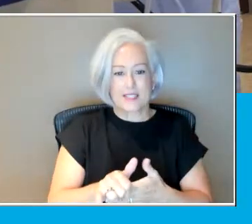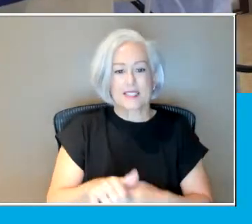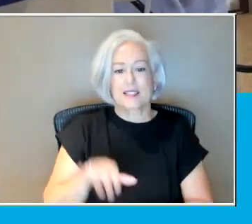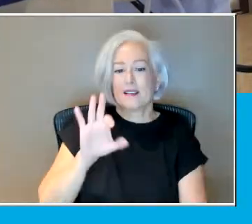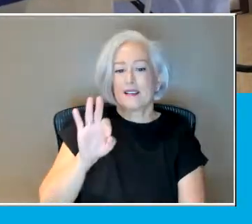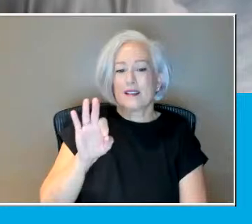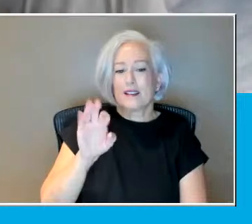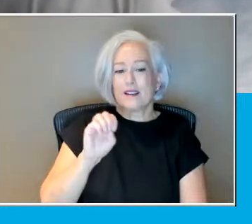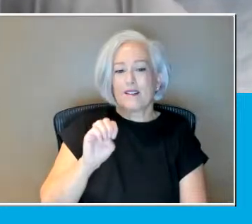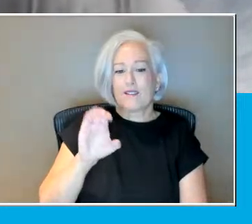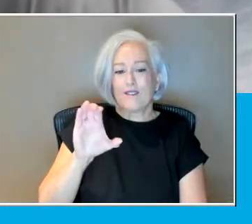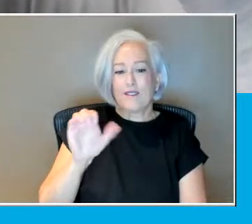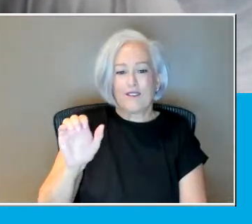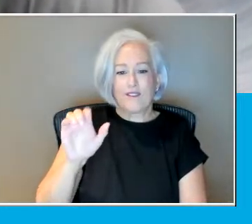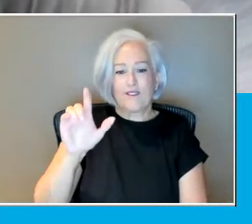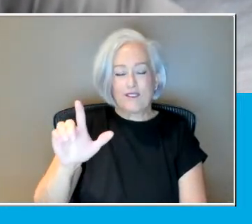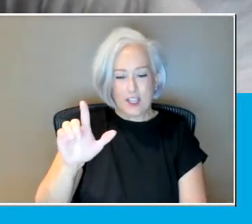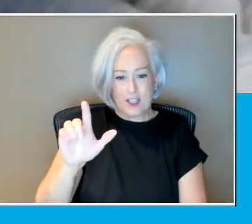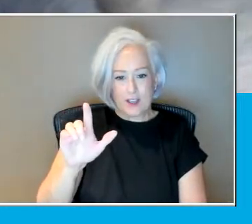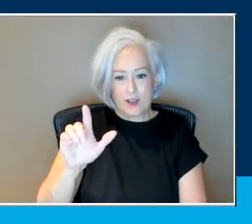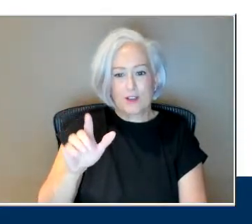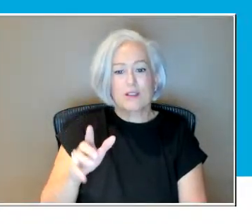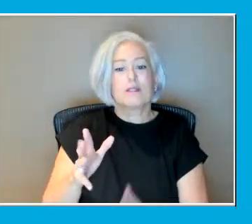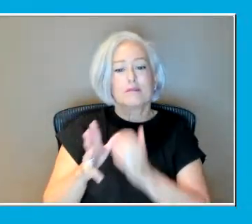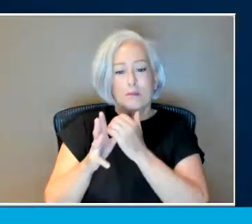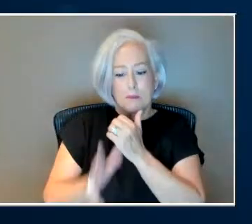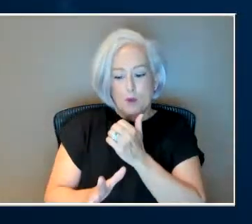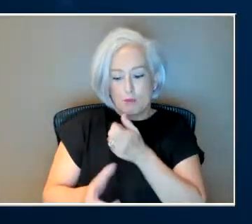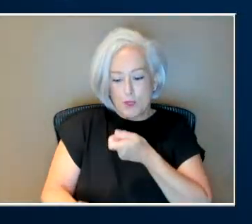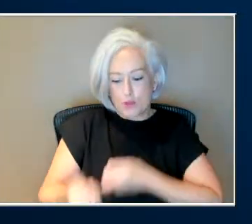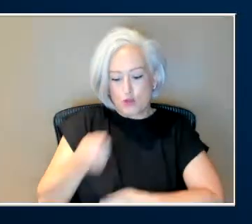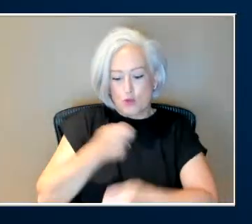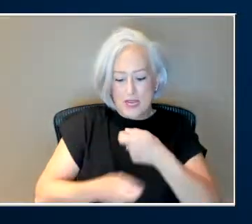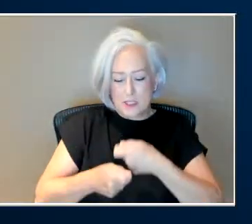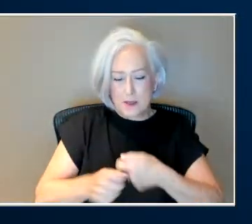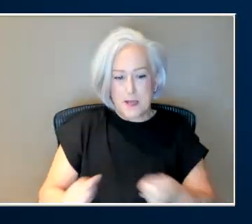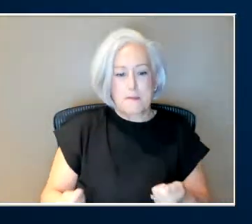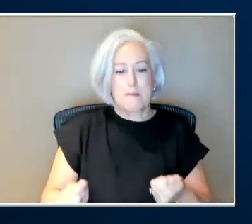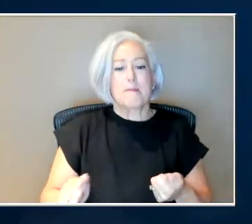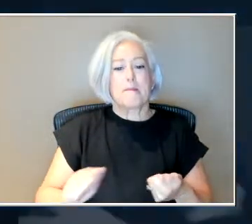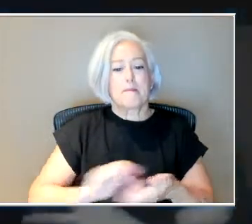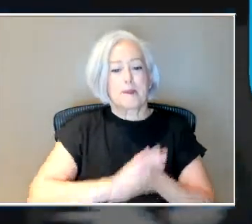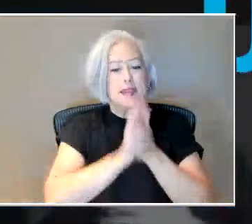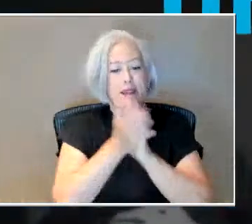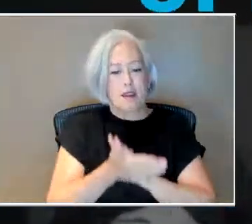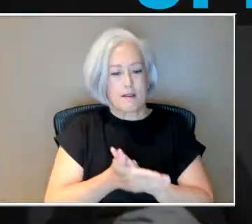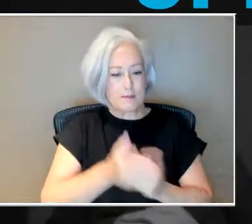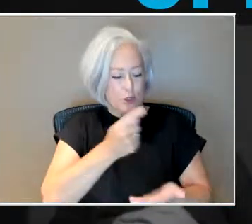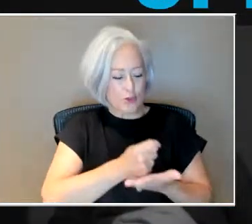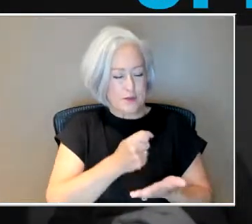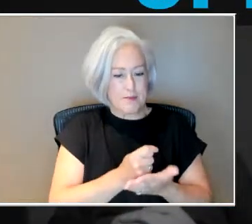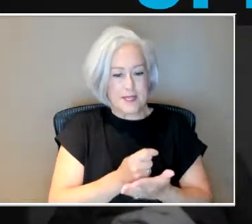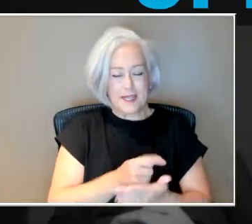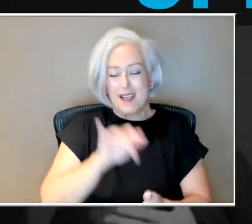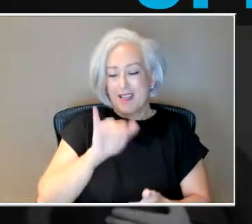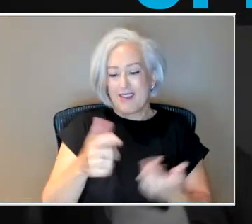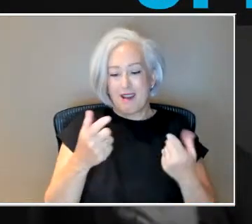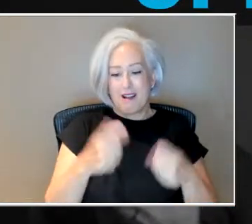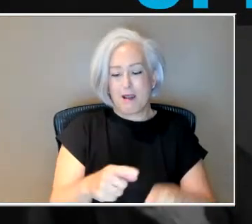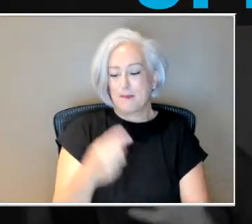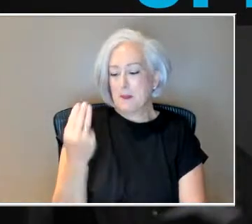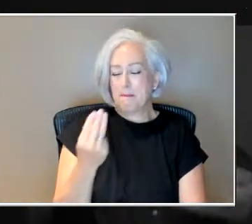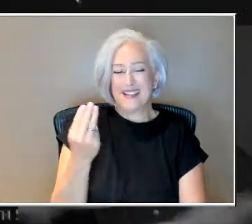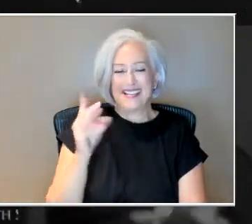someone else's waste becomes the treatment. That's Monday at 8 a.m. Subscribe to our Morning